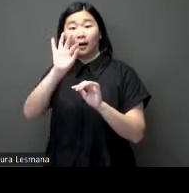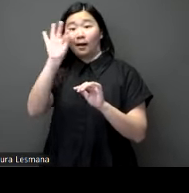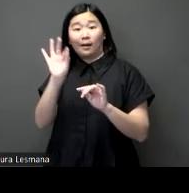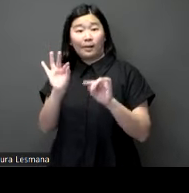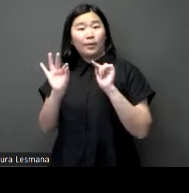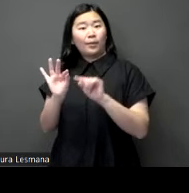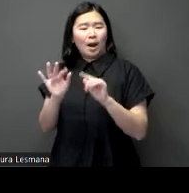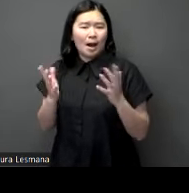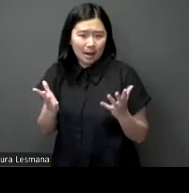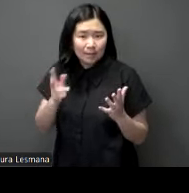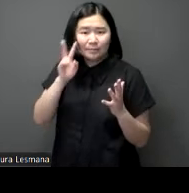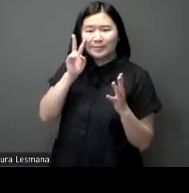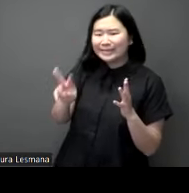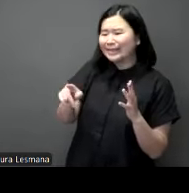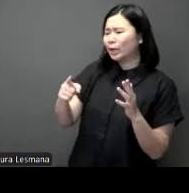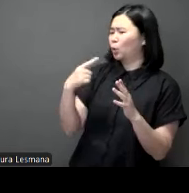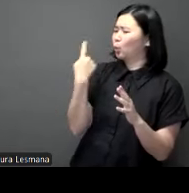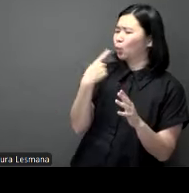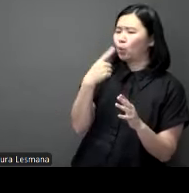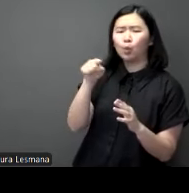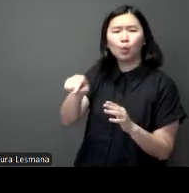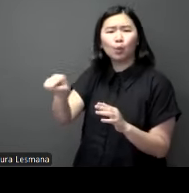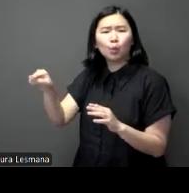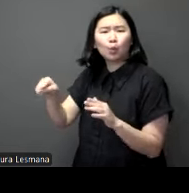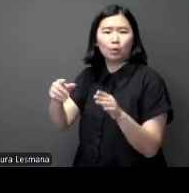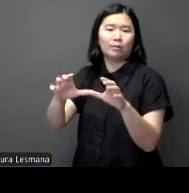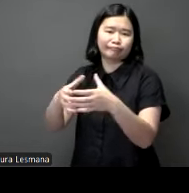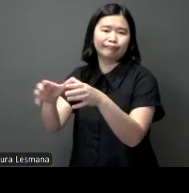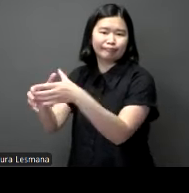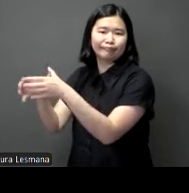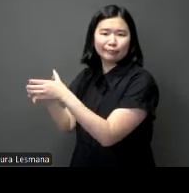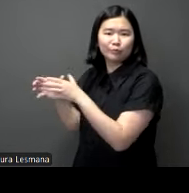defined as people that could be part of the program. And then